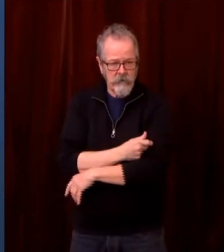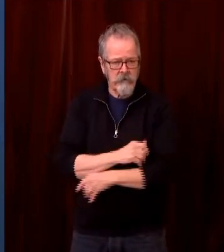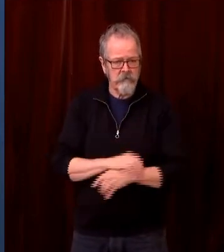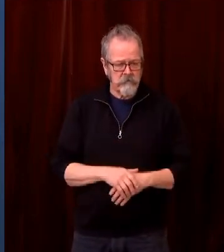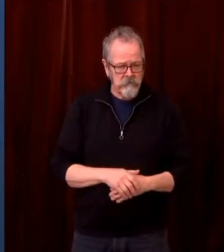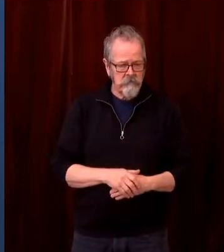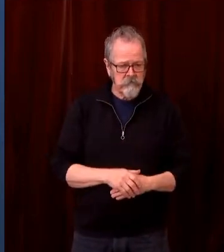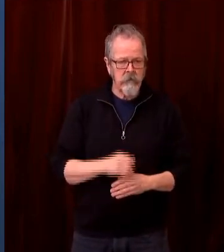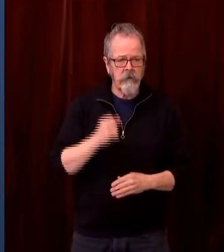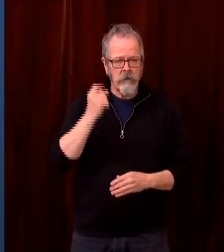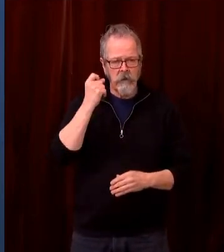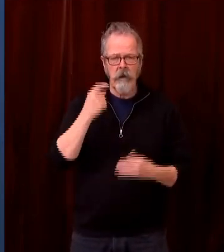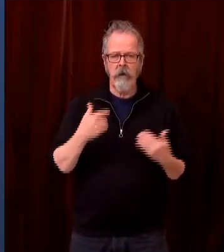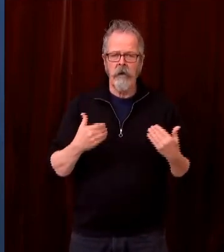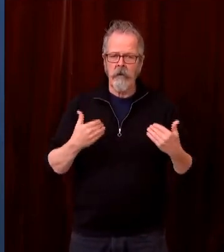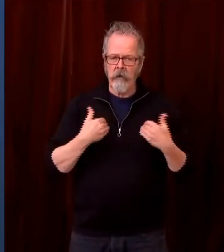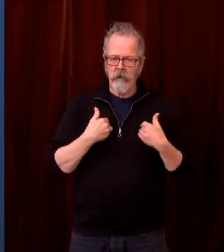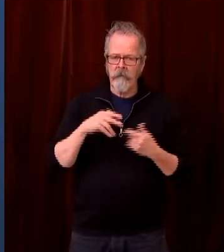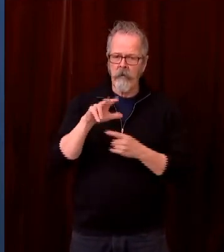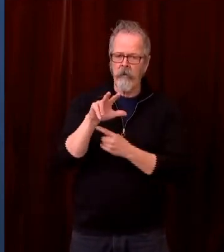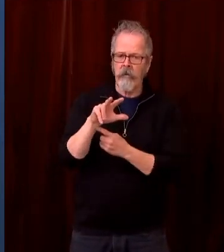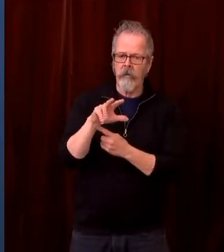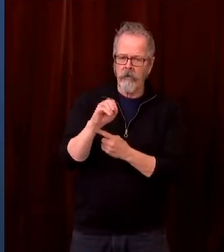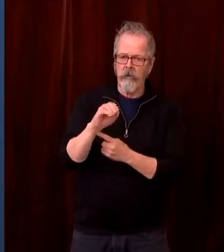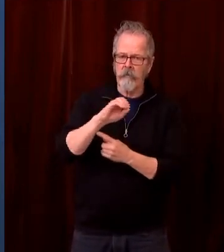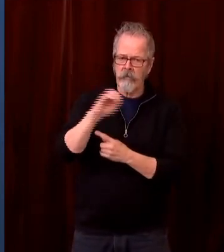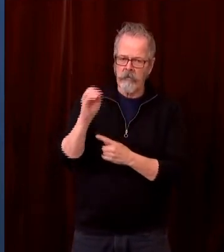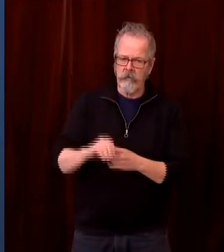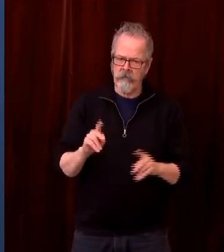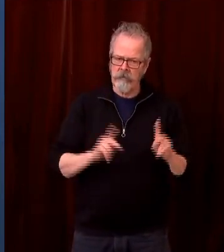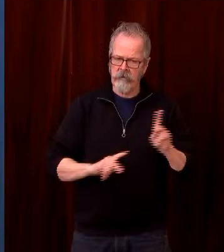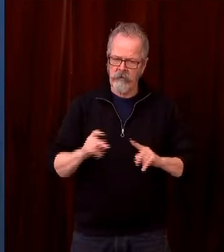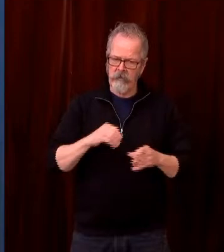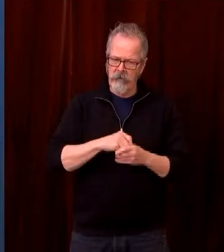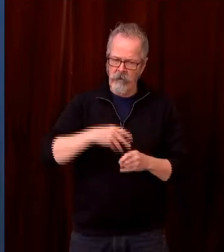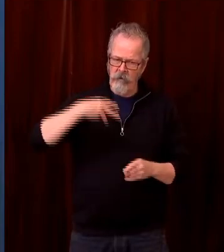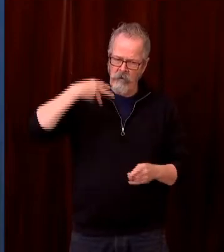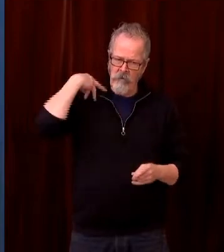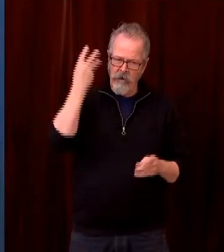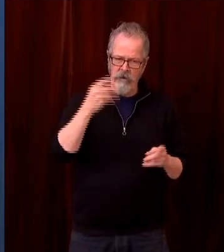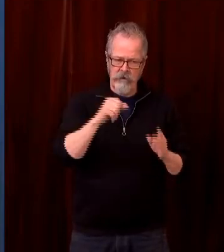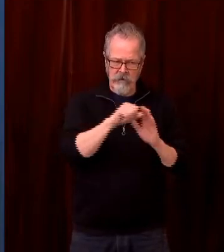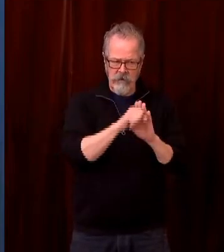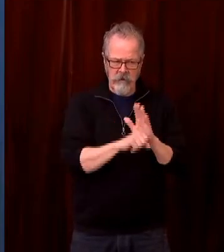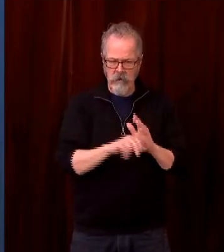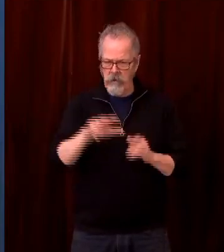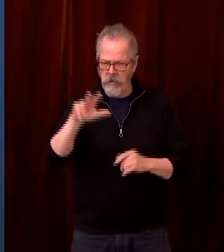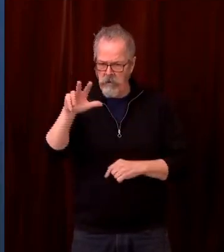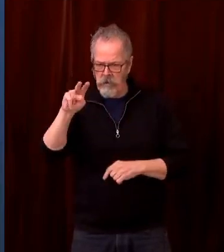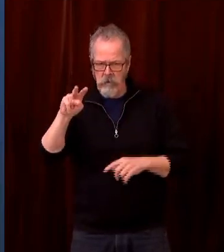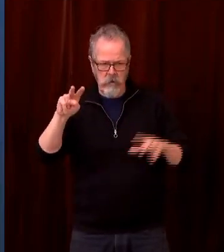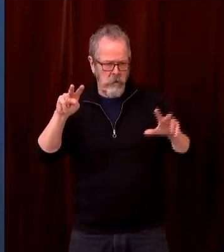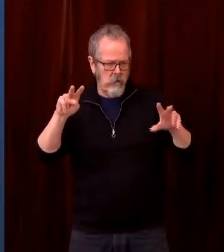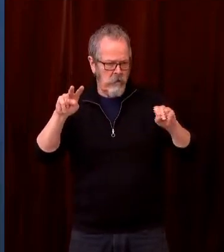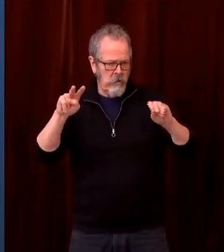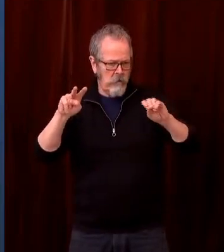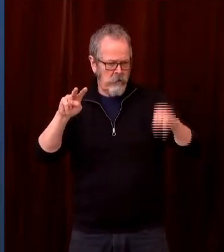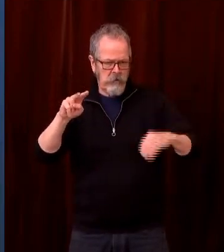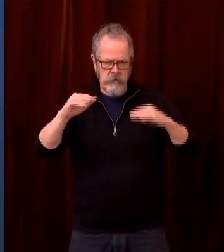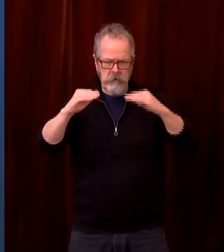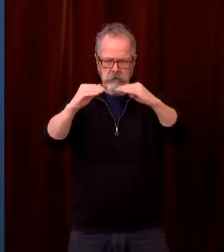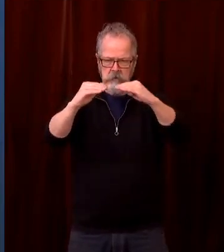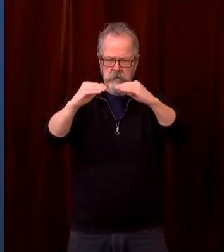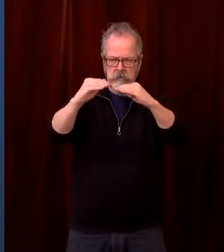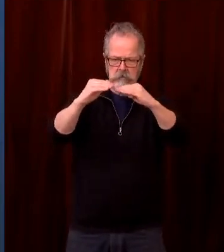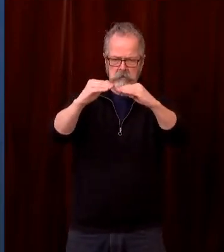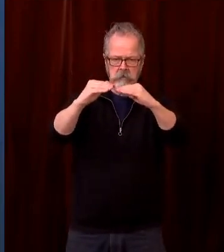sort of a per capita basis over the length. There is going to be variation from one week to another. So not every county is going to be